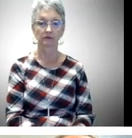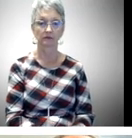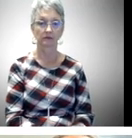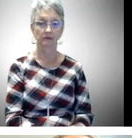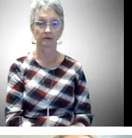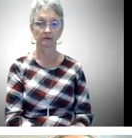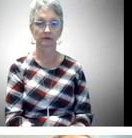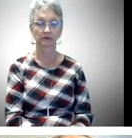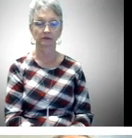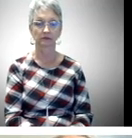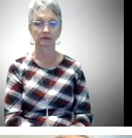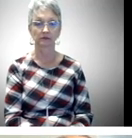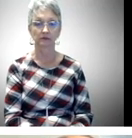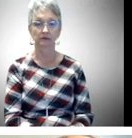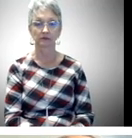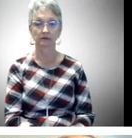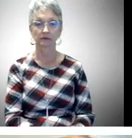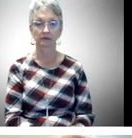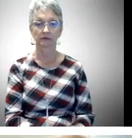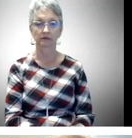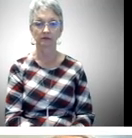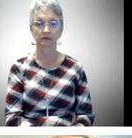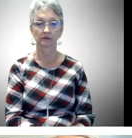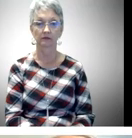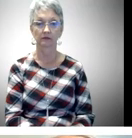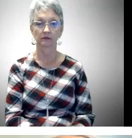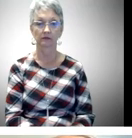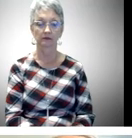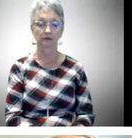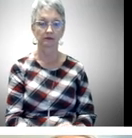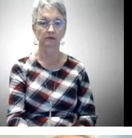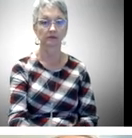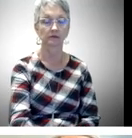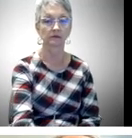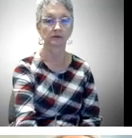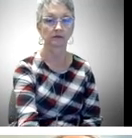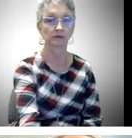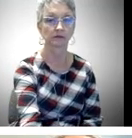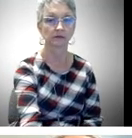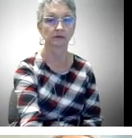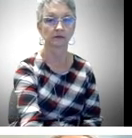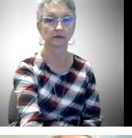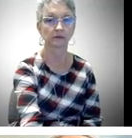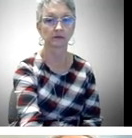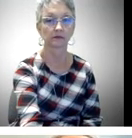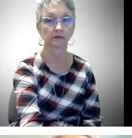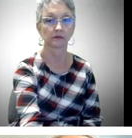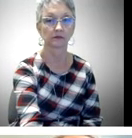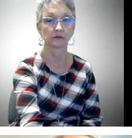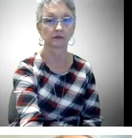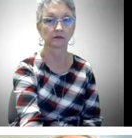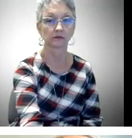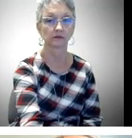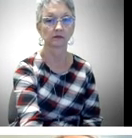them how to make decisions about managing their money. And at some point, once they feel comfortable that the